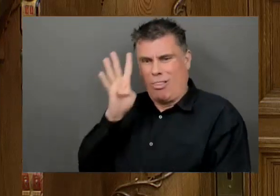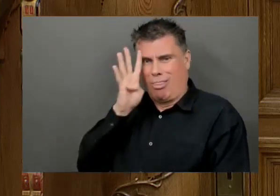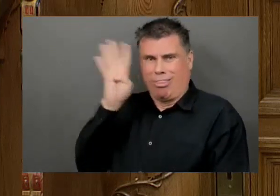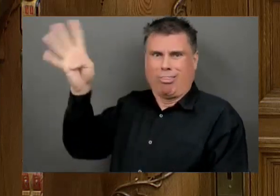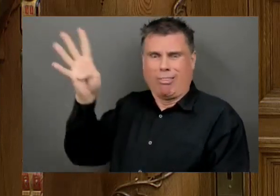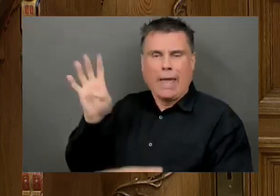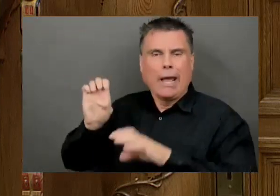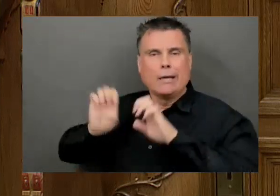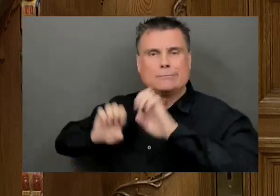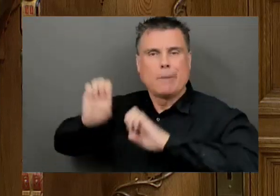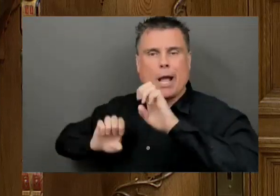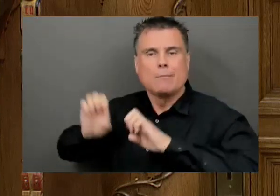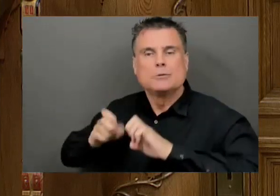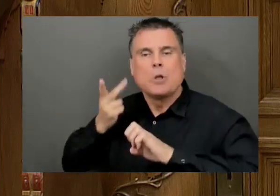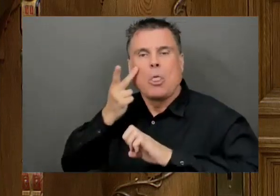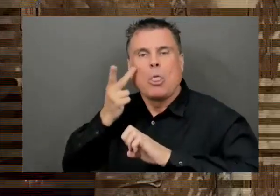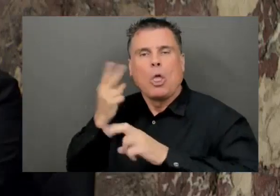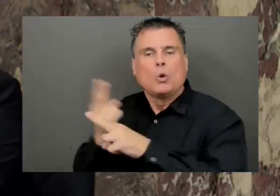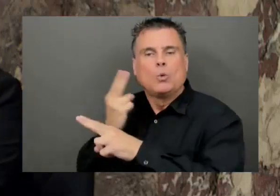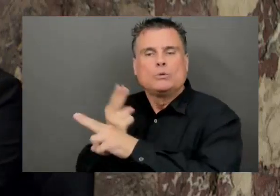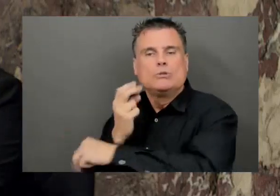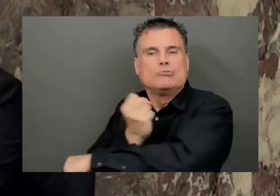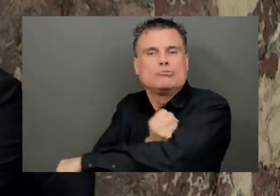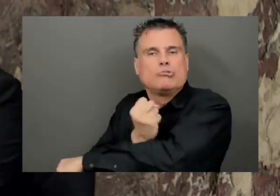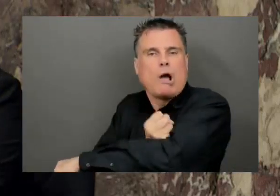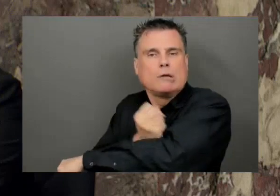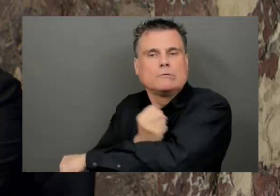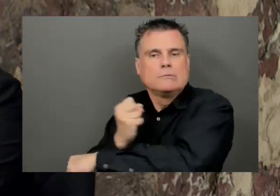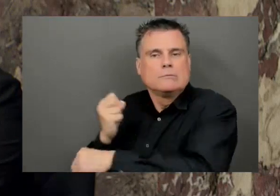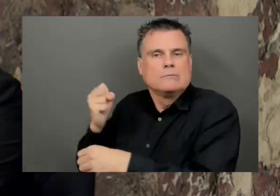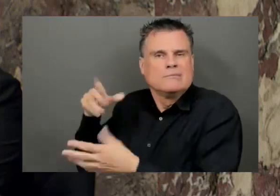Minister of Health. Honourable Speaker,